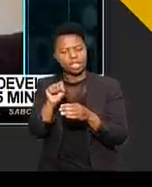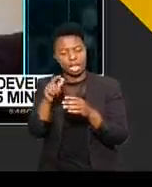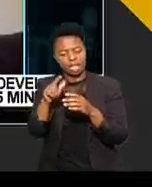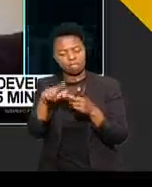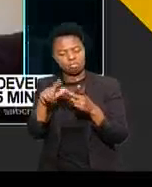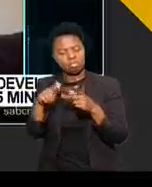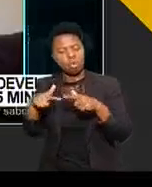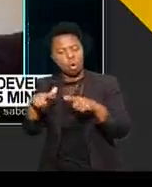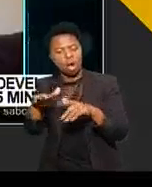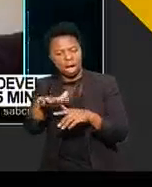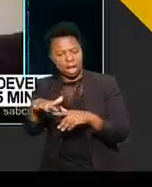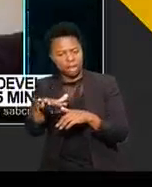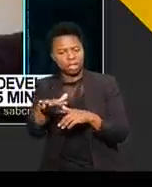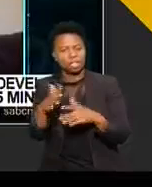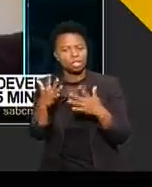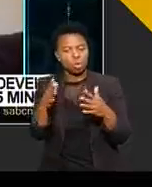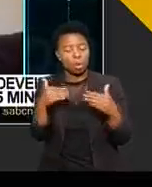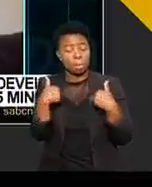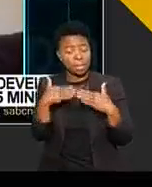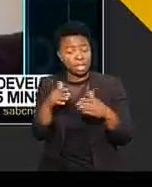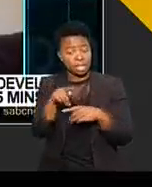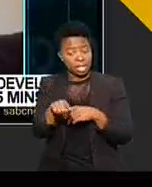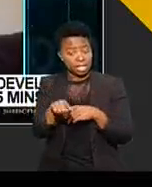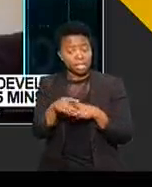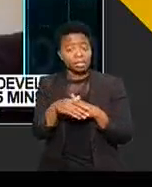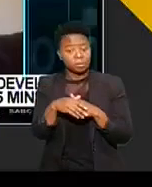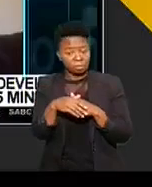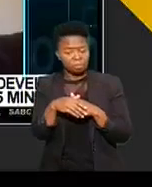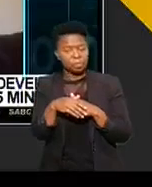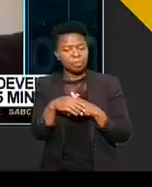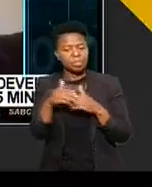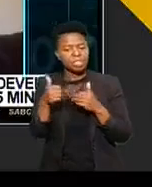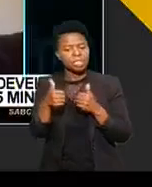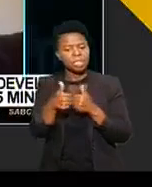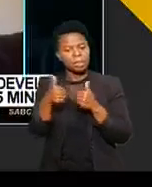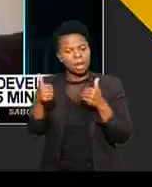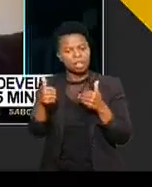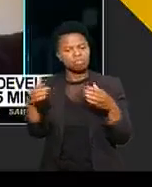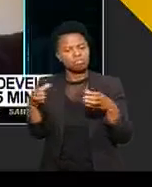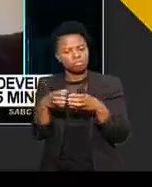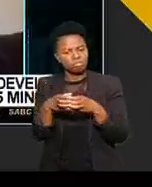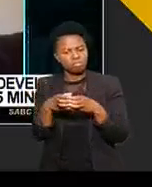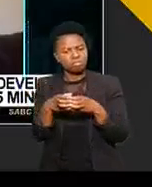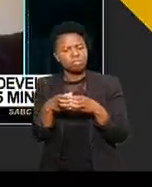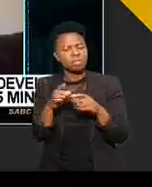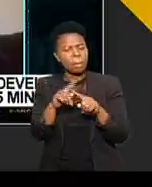we develop these products as separate sort of components. But when